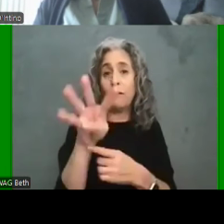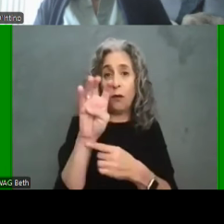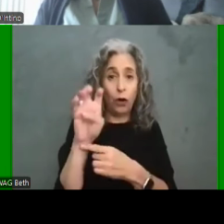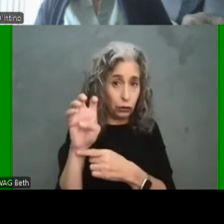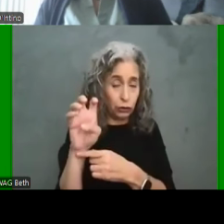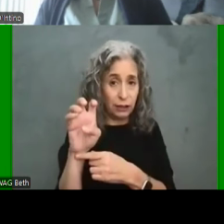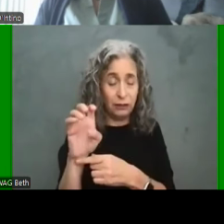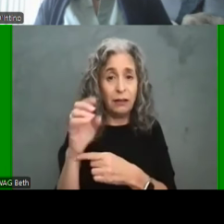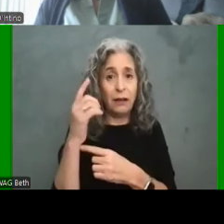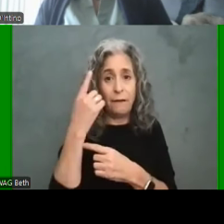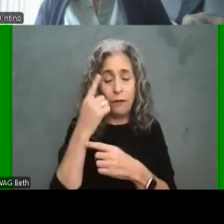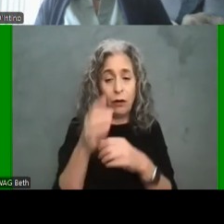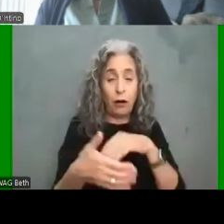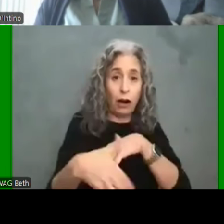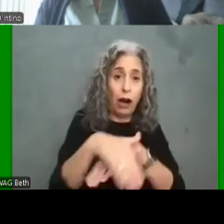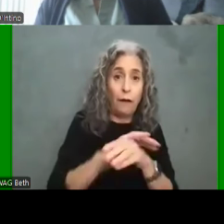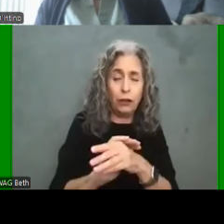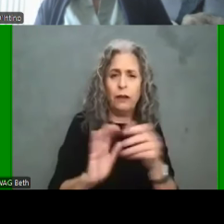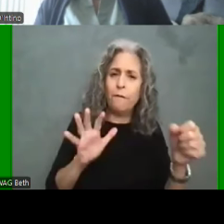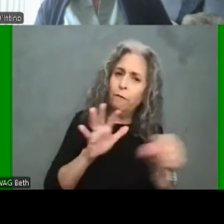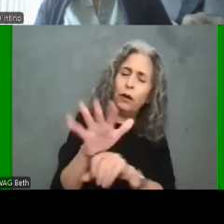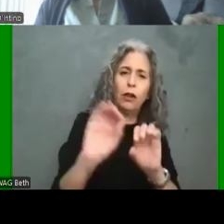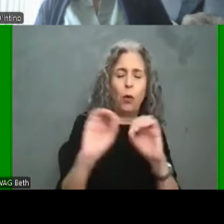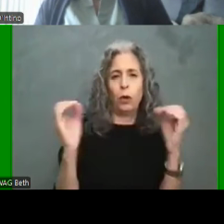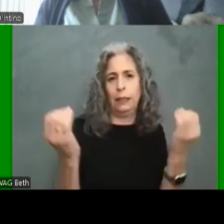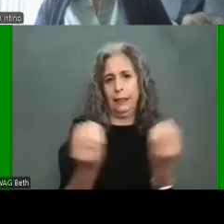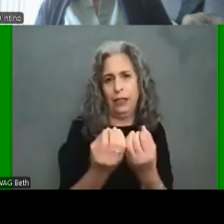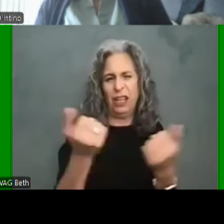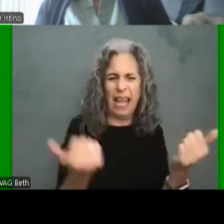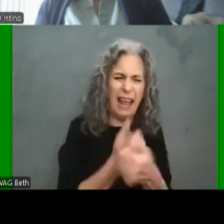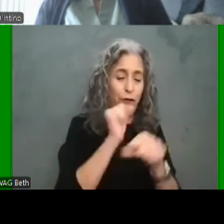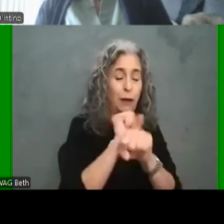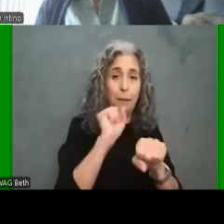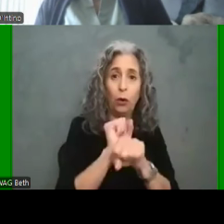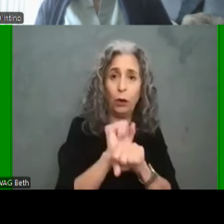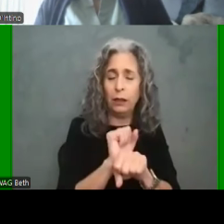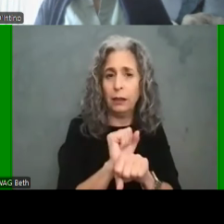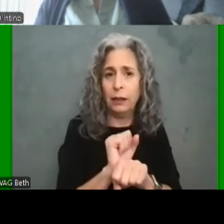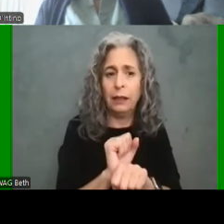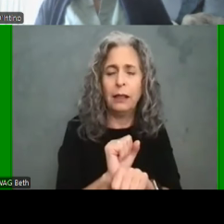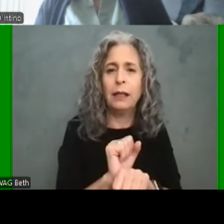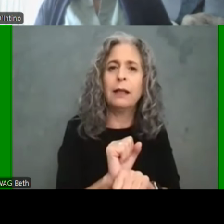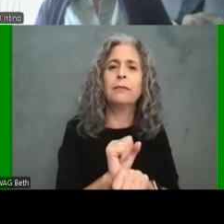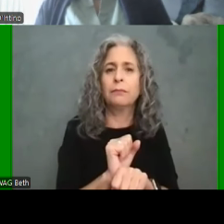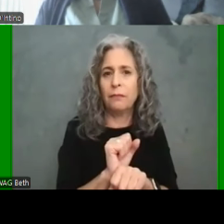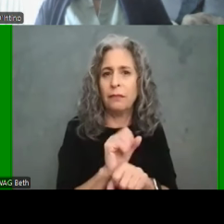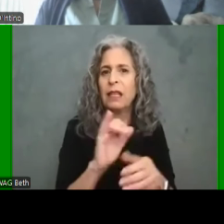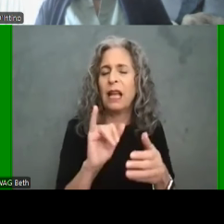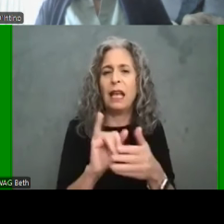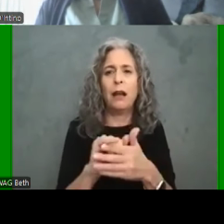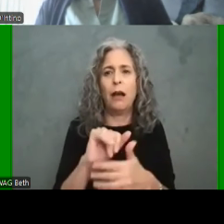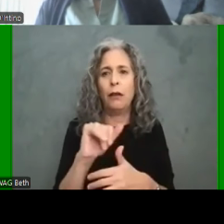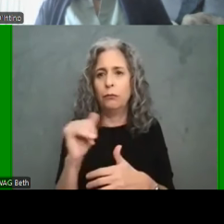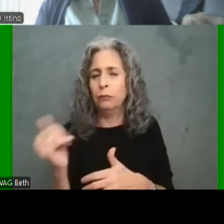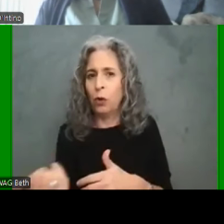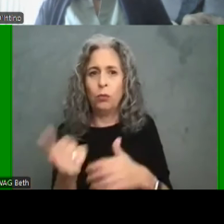that $400 covers your entire organization. So all of your employees, you'd be able to send those employees to meetings